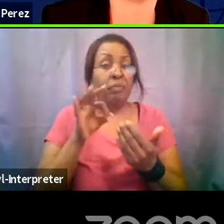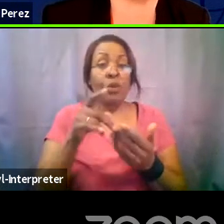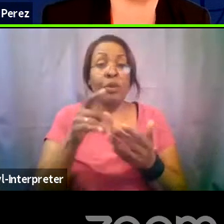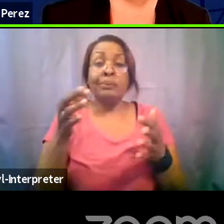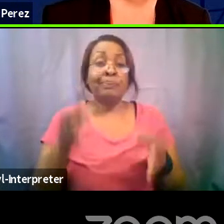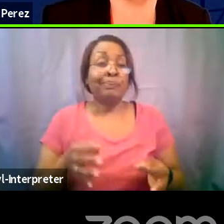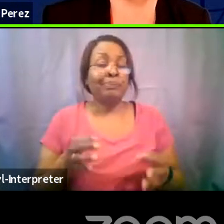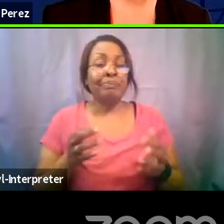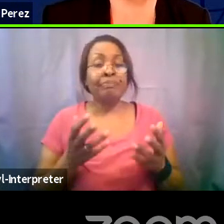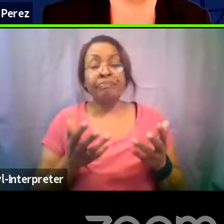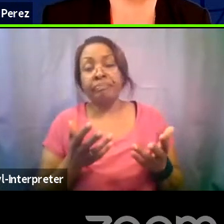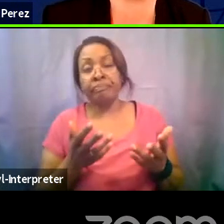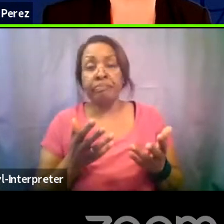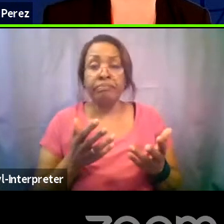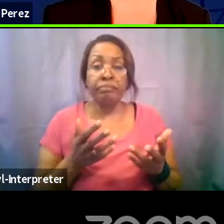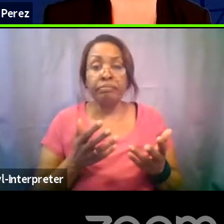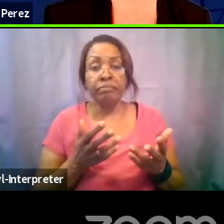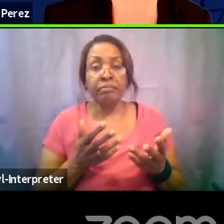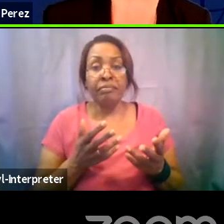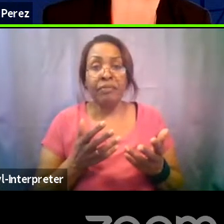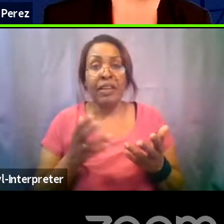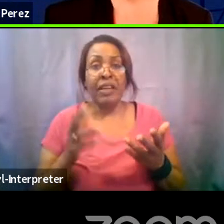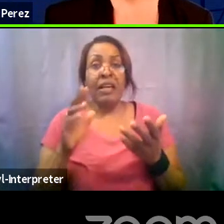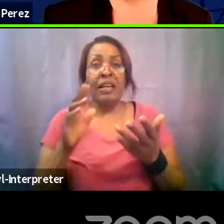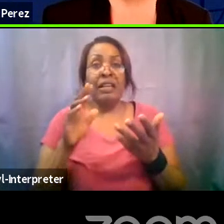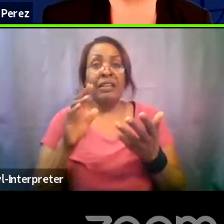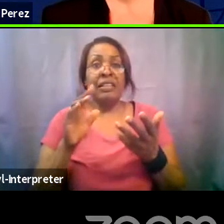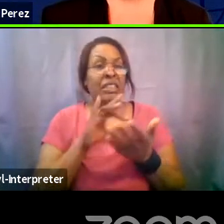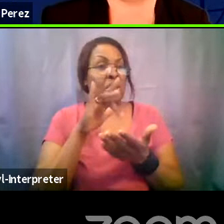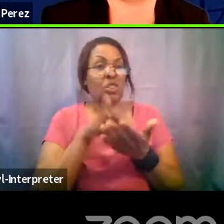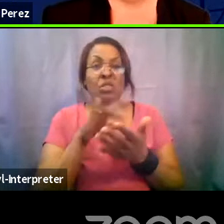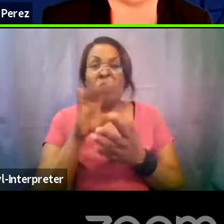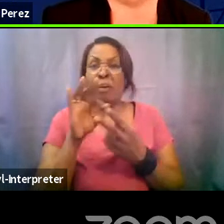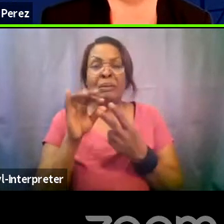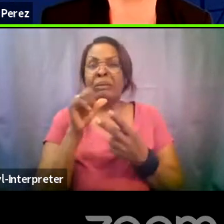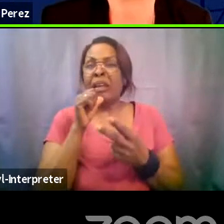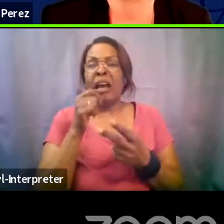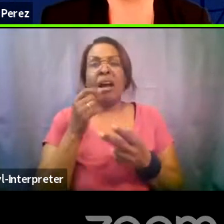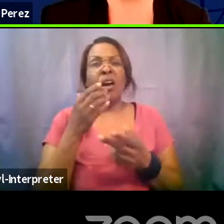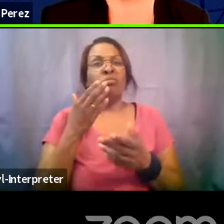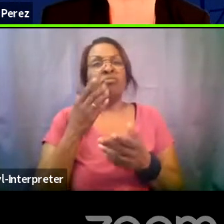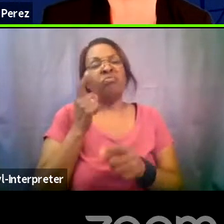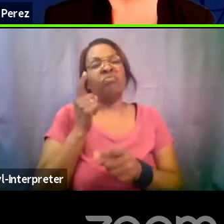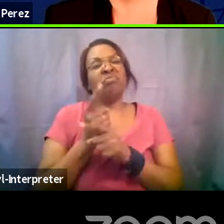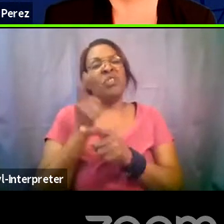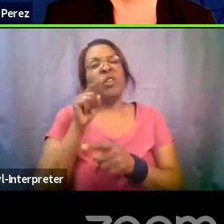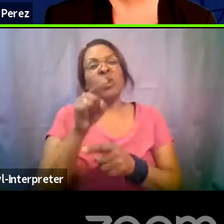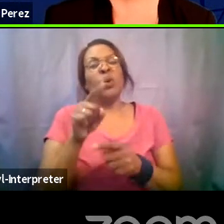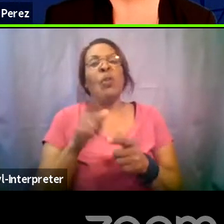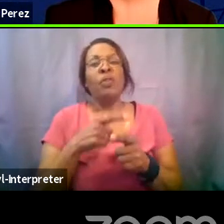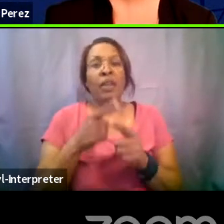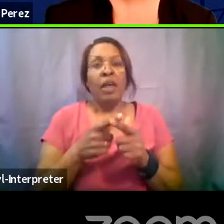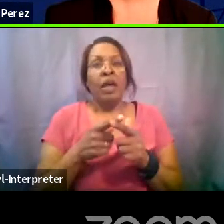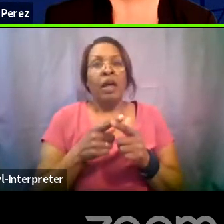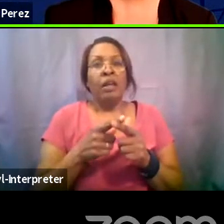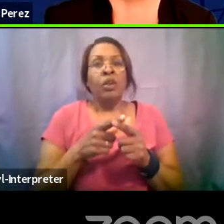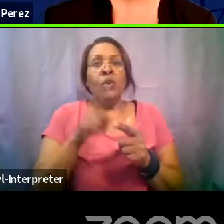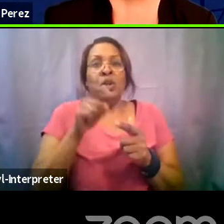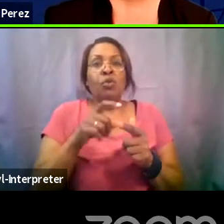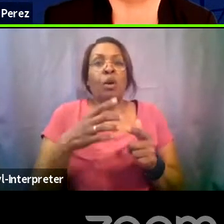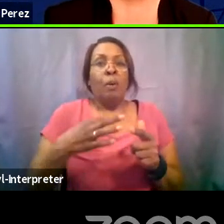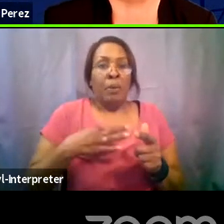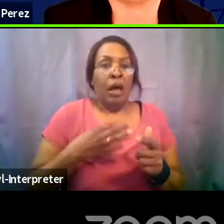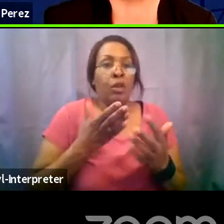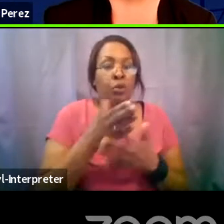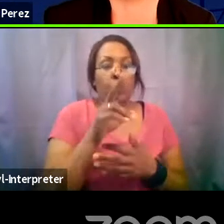decide that you know the center option is not for you right off the bat, then you actually would need to apply through the